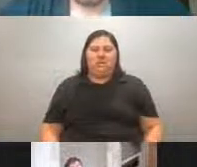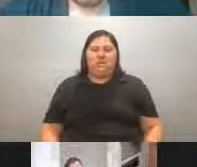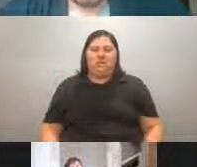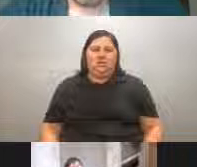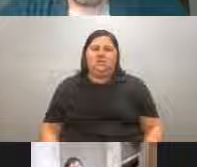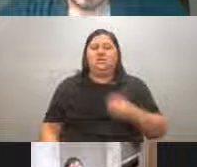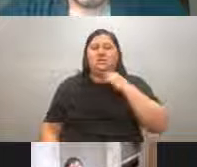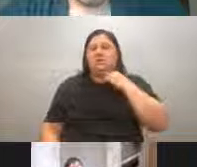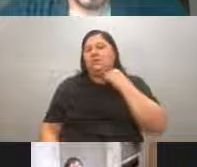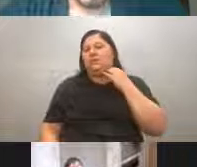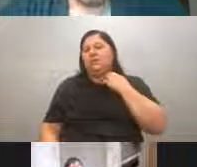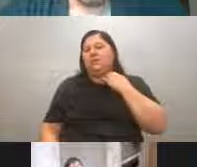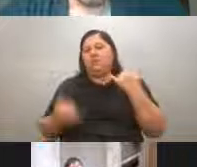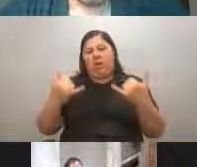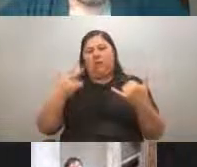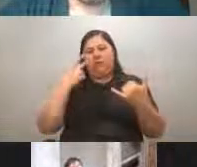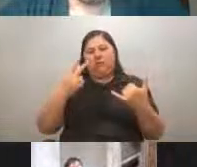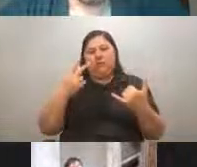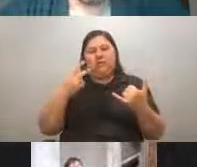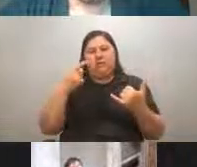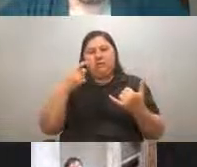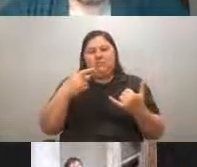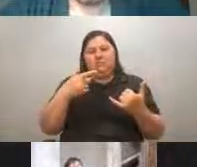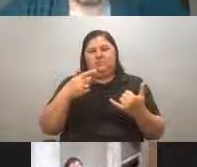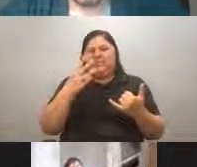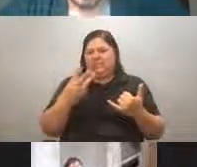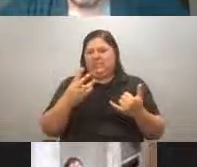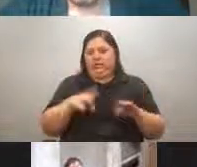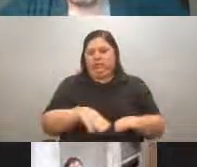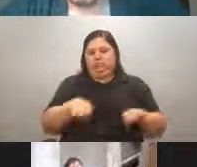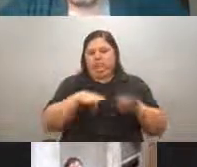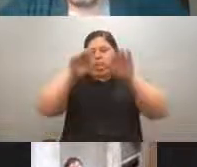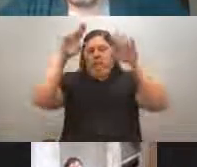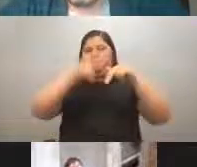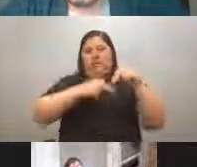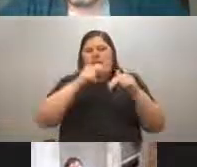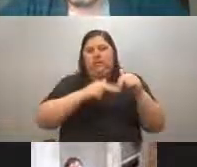So here it is, that 6-story building, as well as the